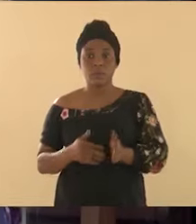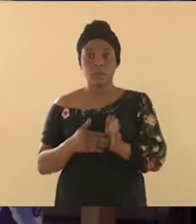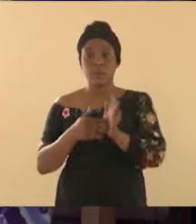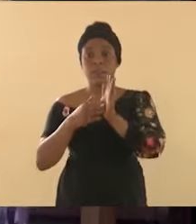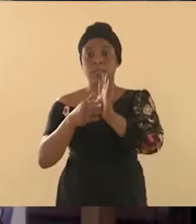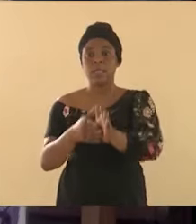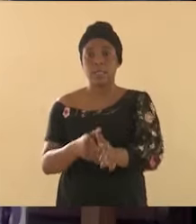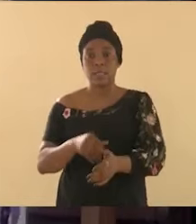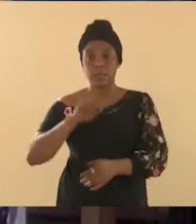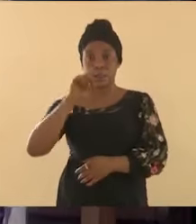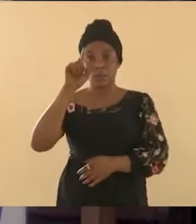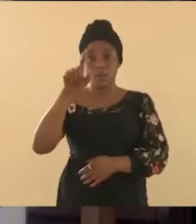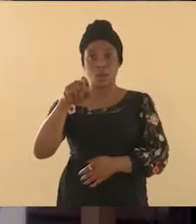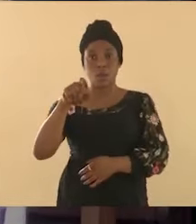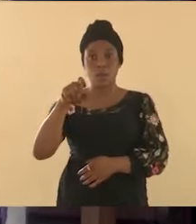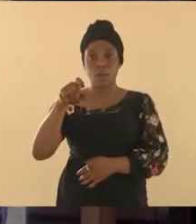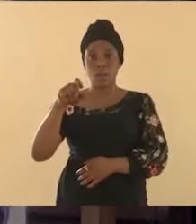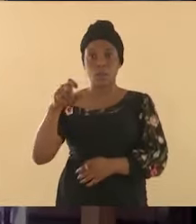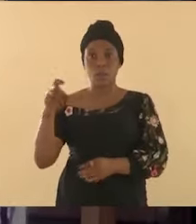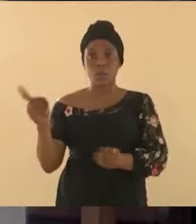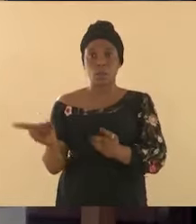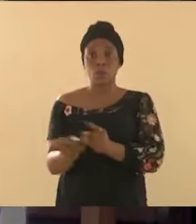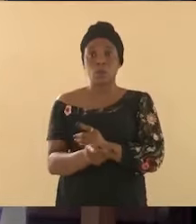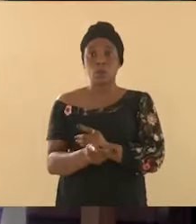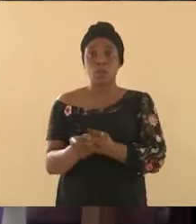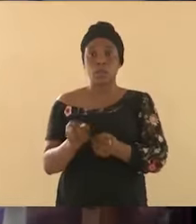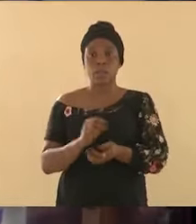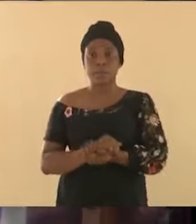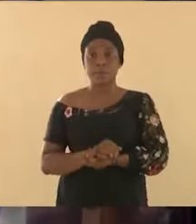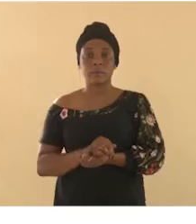Lead questions for today.